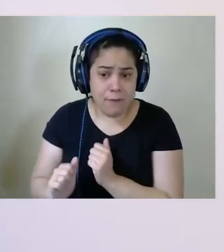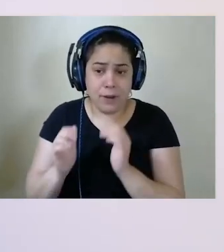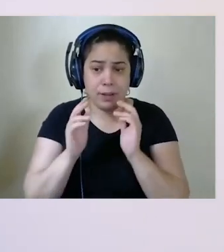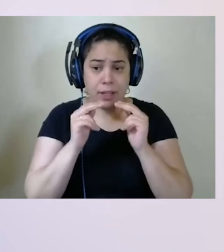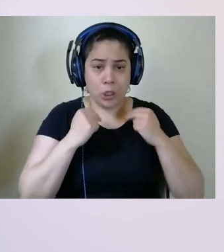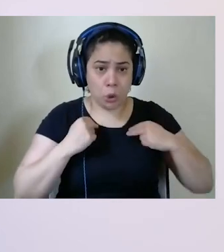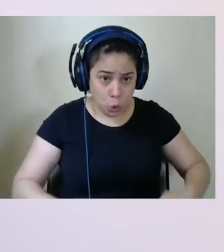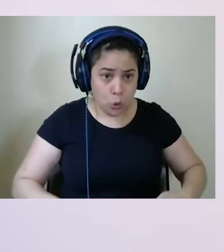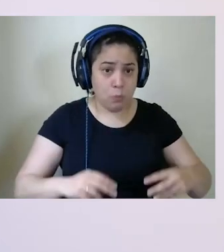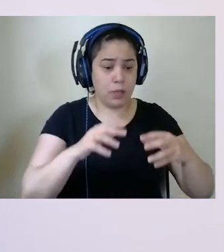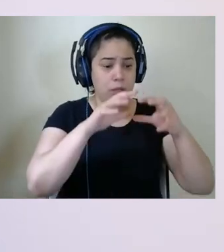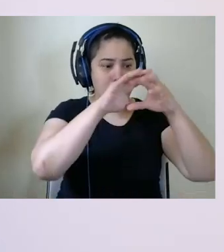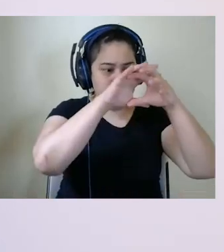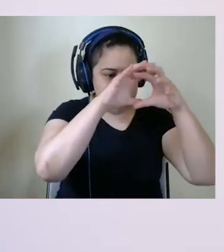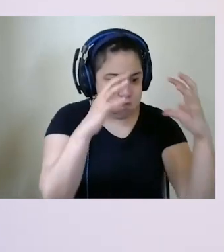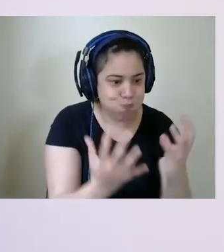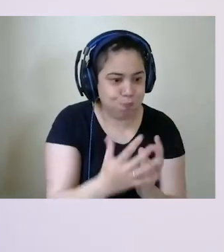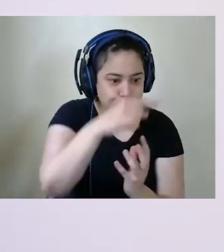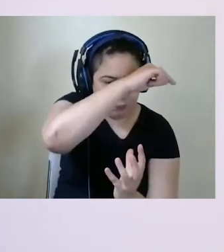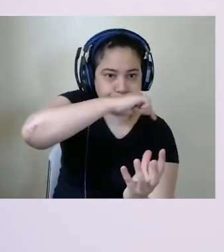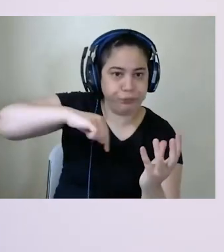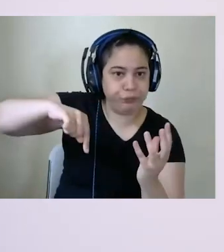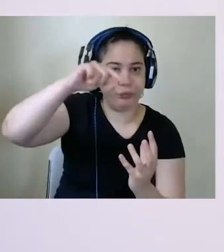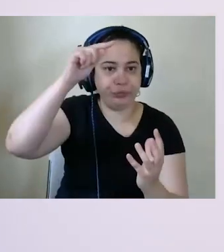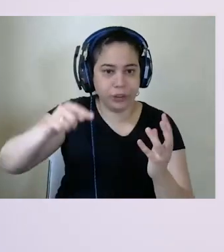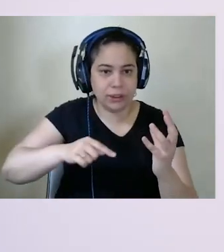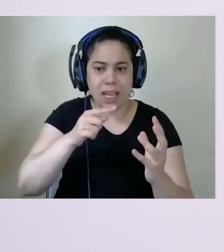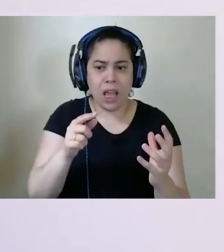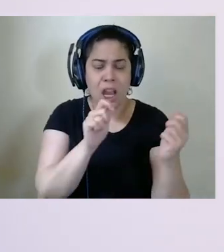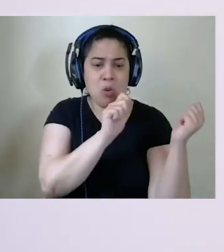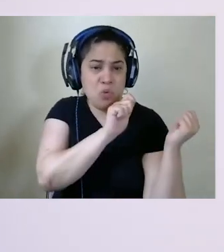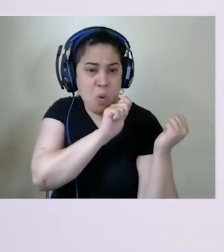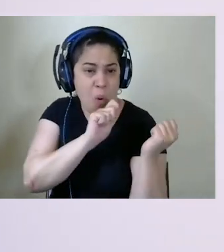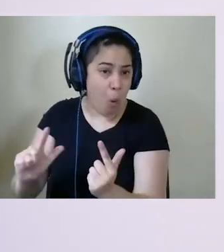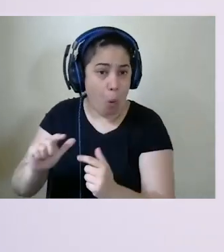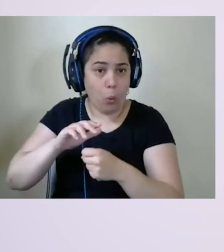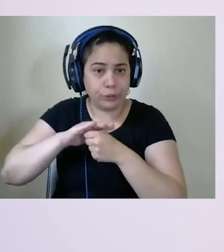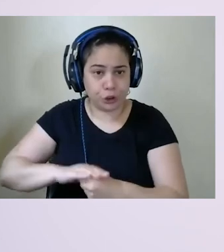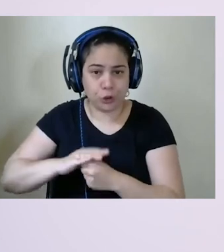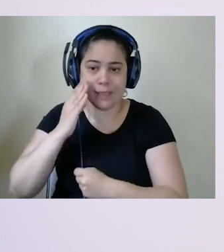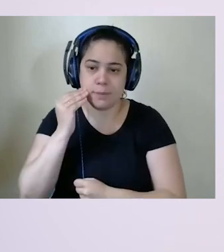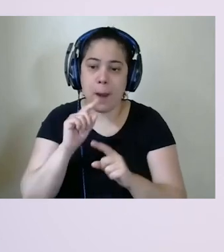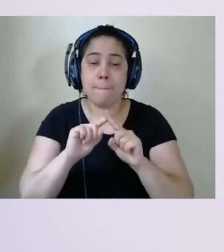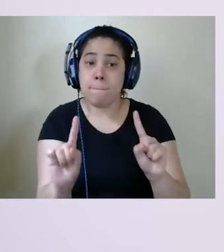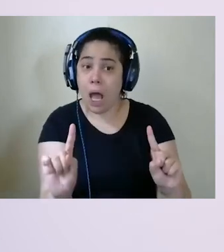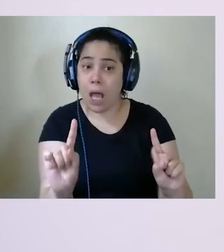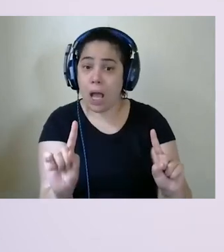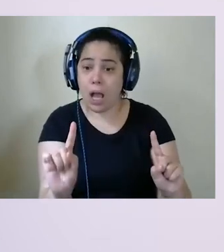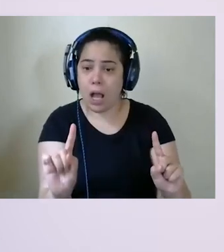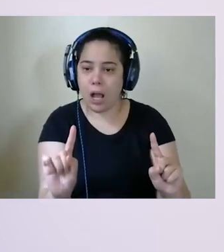a necessary stress. These lockdowns are necessary. This, we have to get by